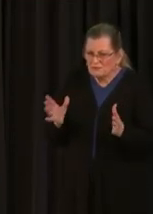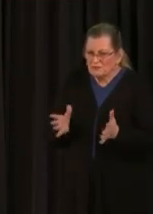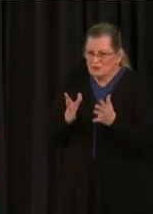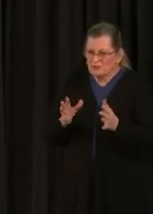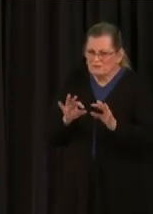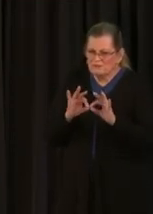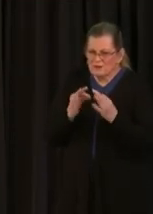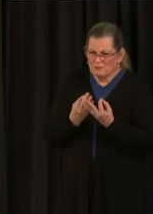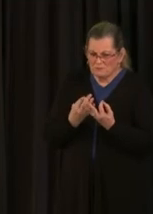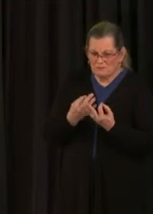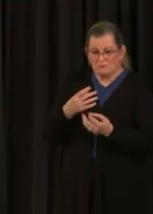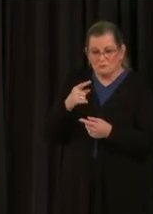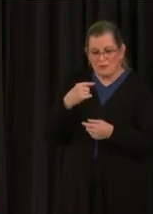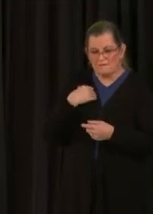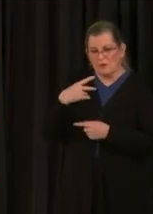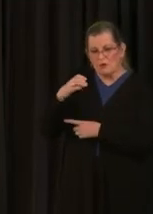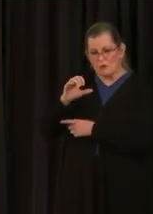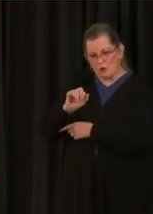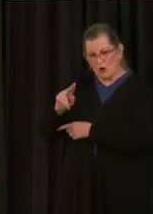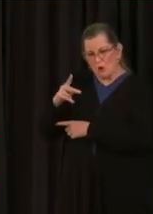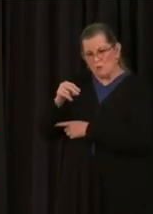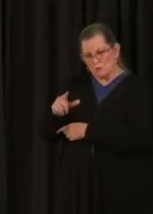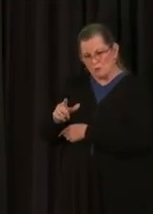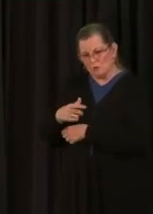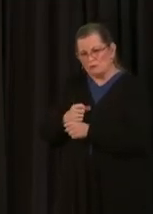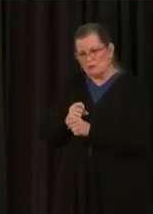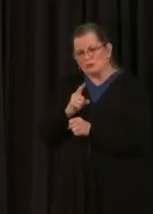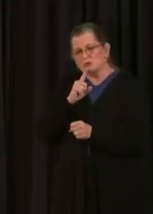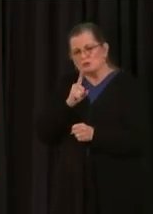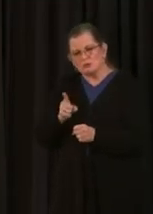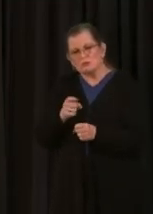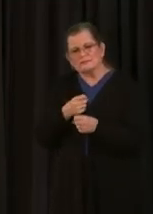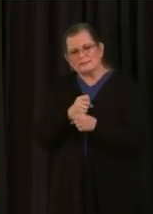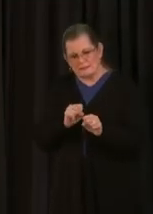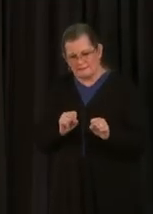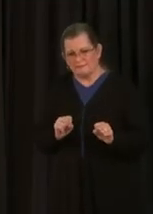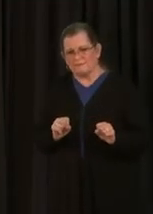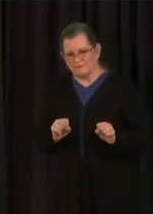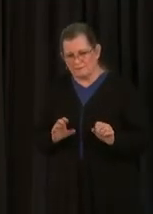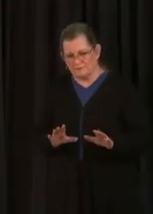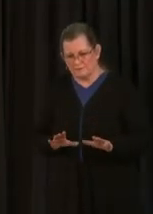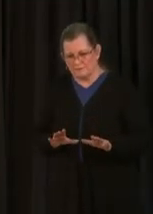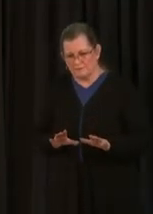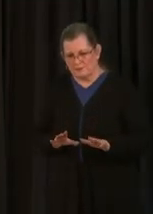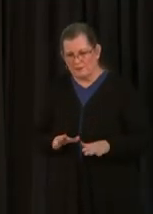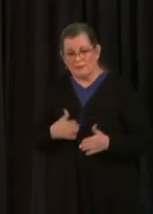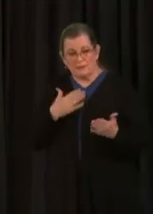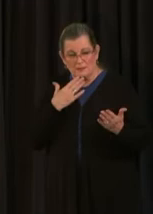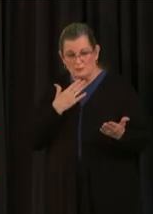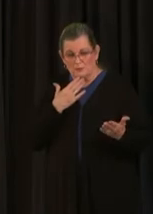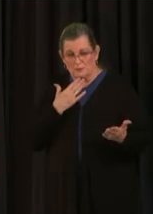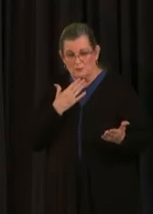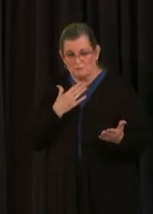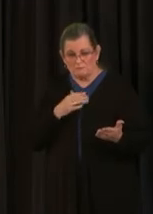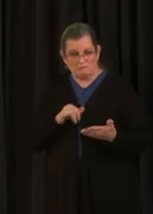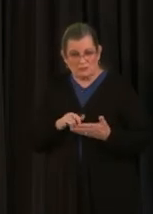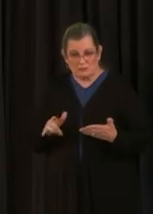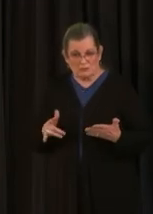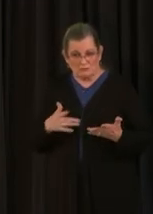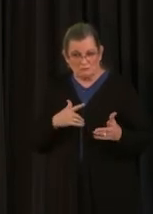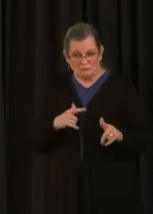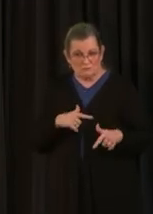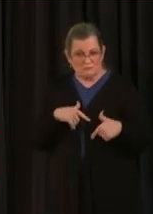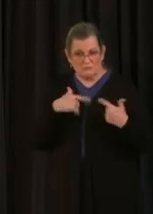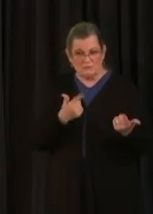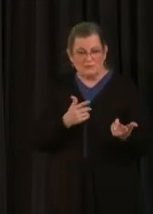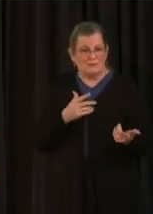Thank you, Ms. Harding. This is Chief Pavligan. I just want to quickly highlight, as I have on the screen here, we have identified 12 priority stations that are